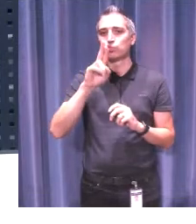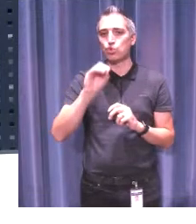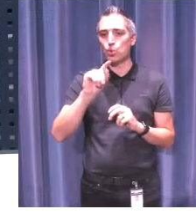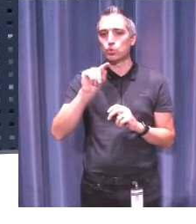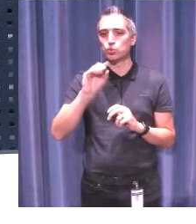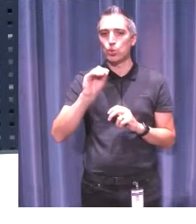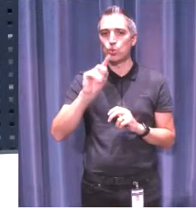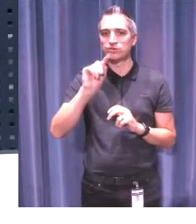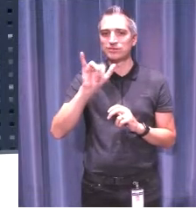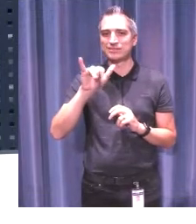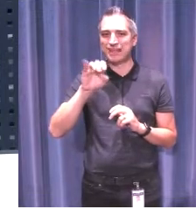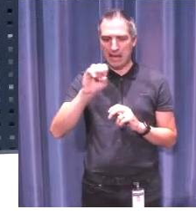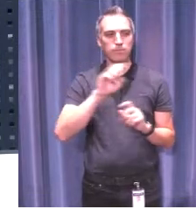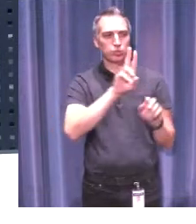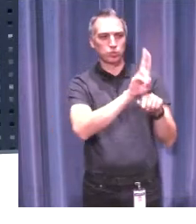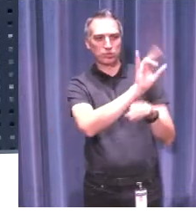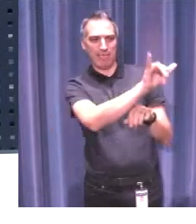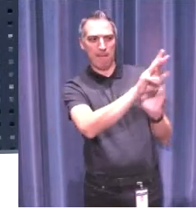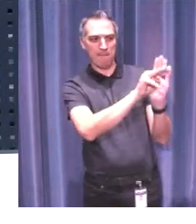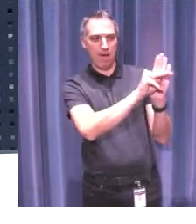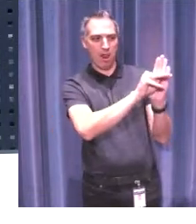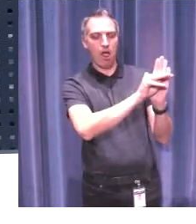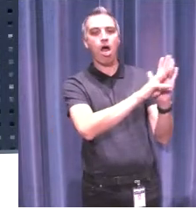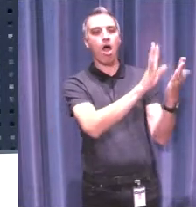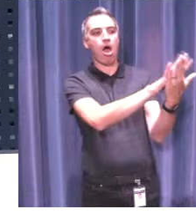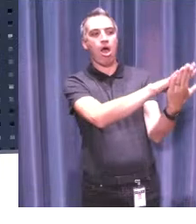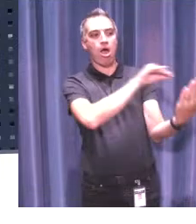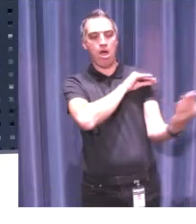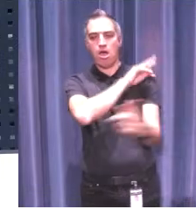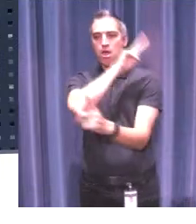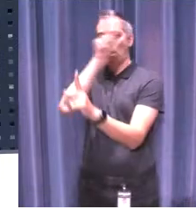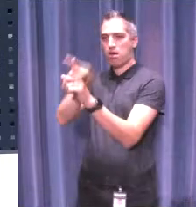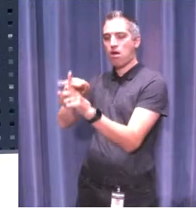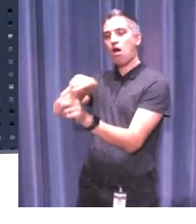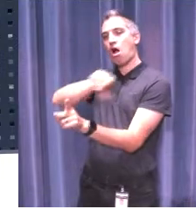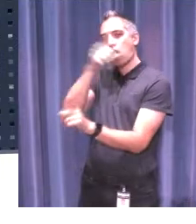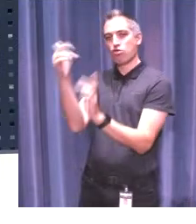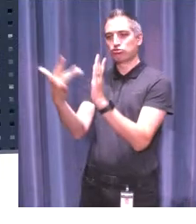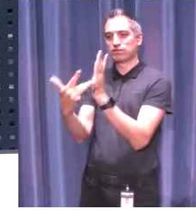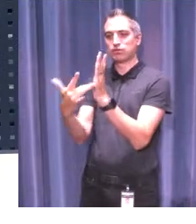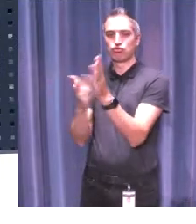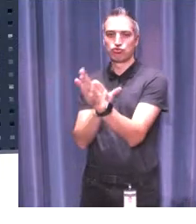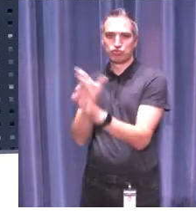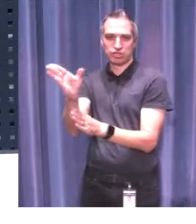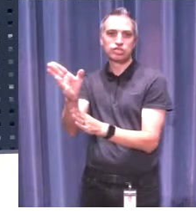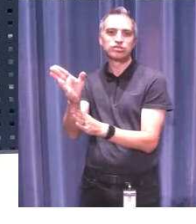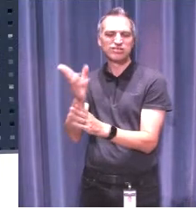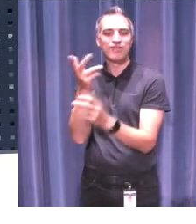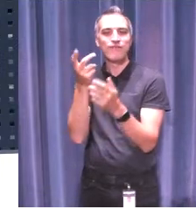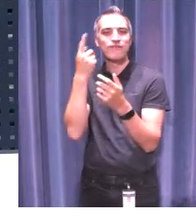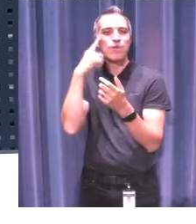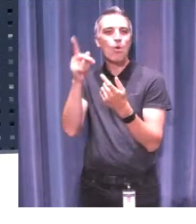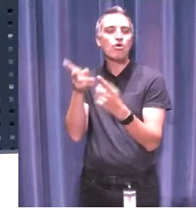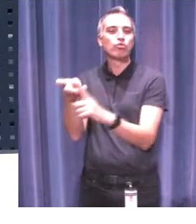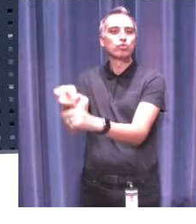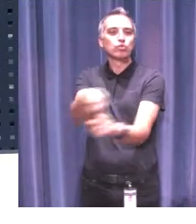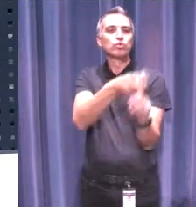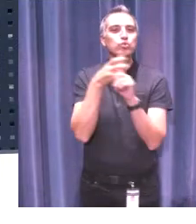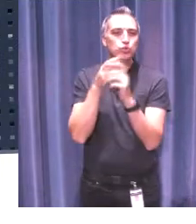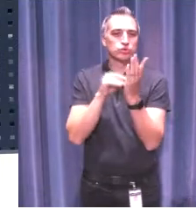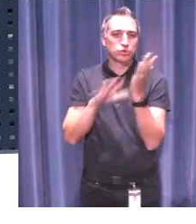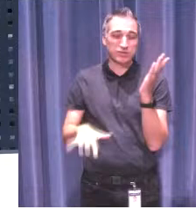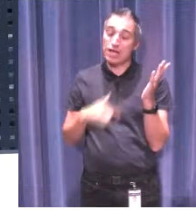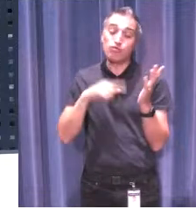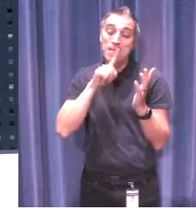technical careers to recruit students. And I designed it